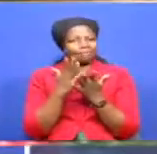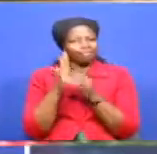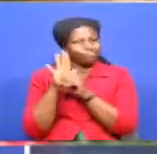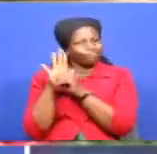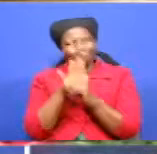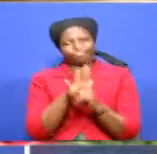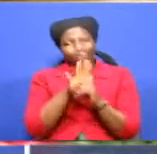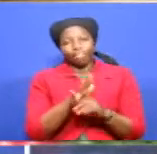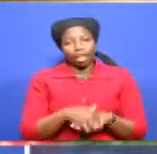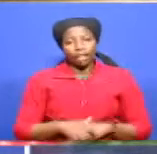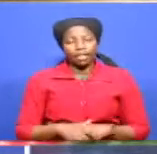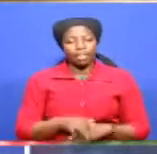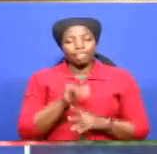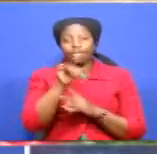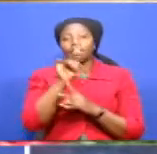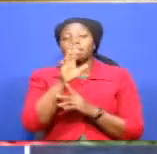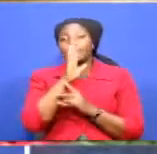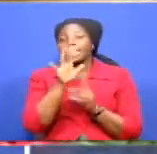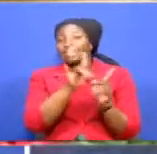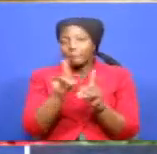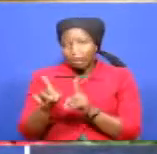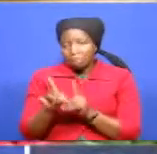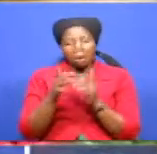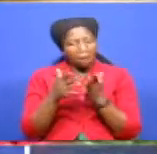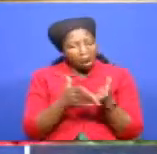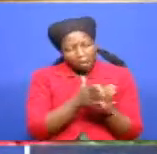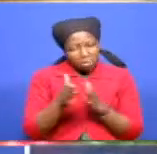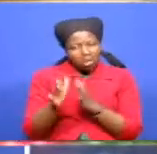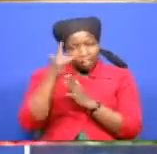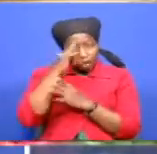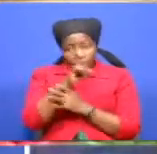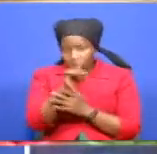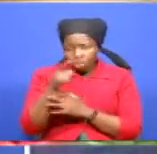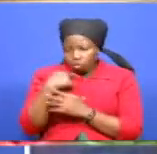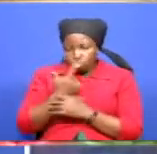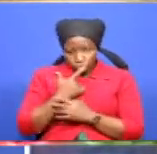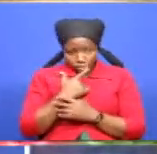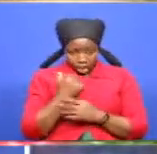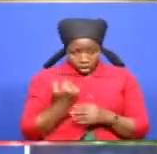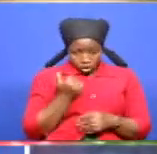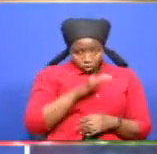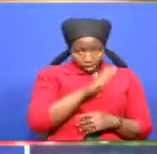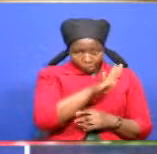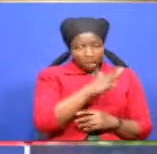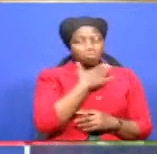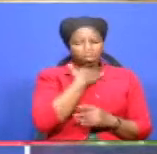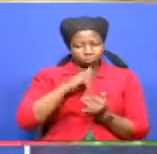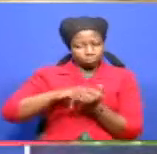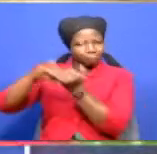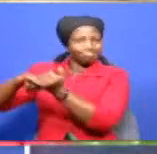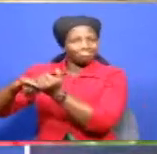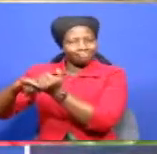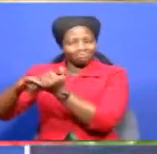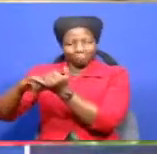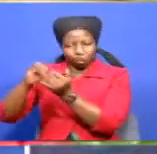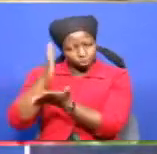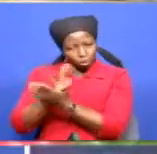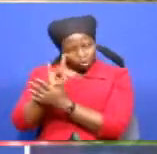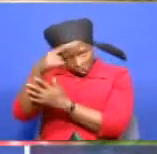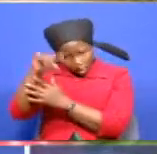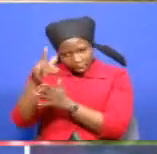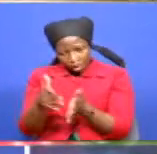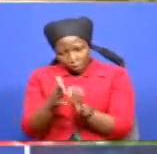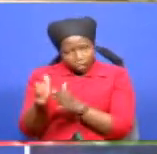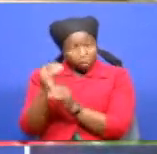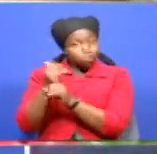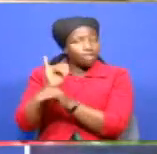This is going to be like an opportunity for those who wanted to marry off their daughters to do so. And I want to ask them not